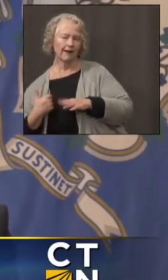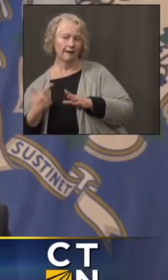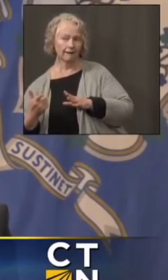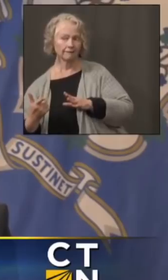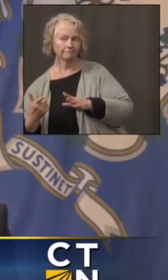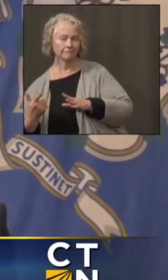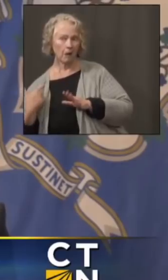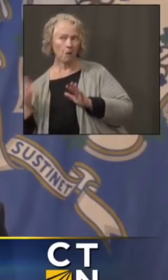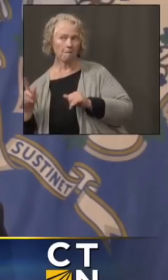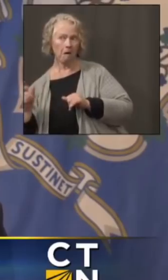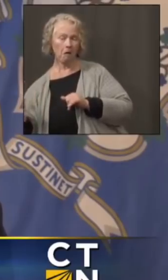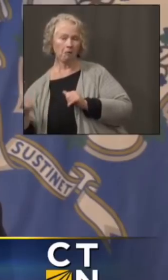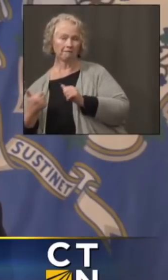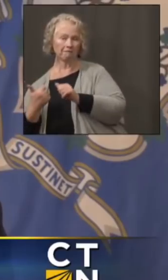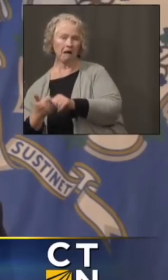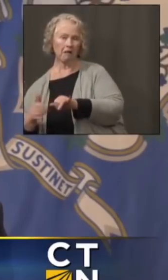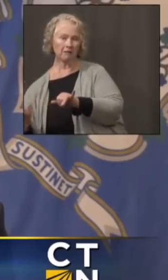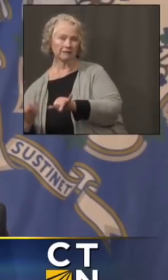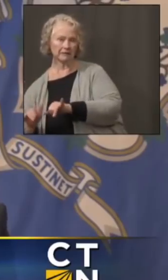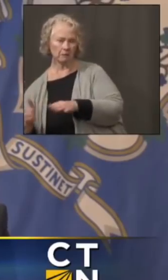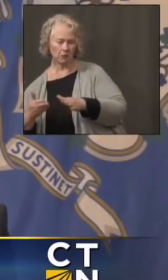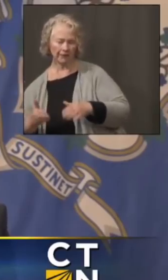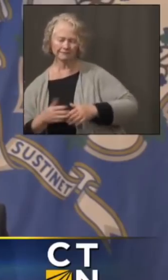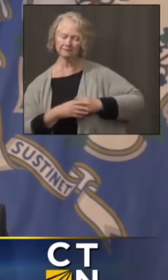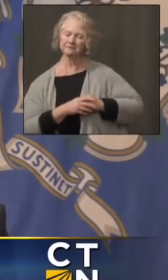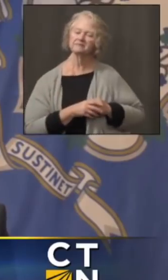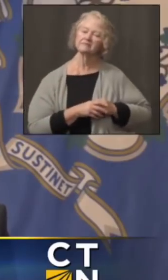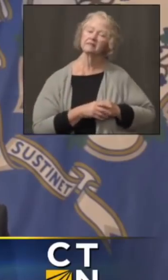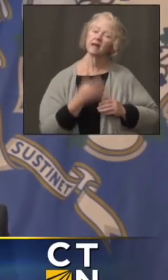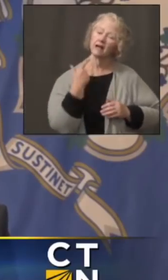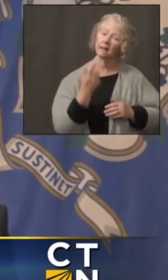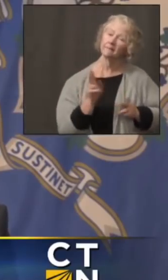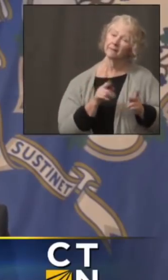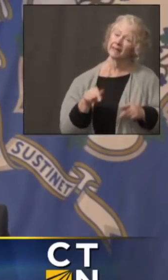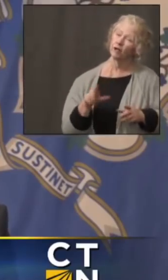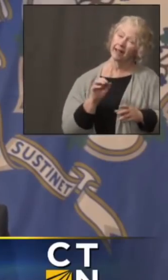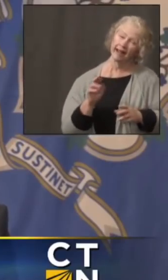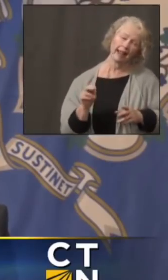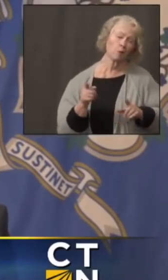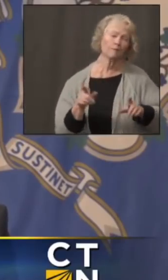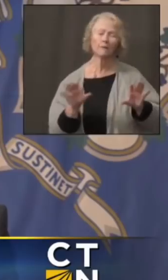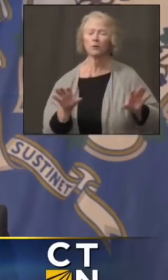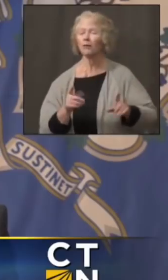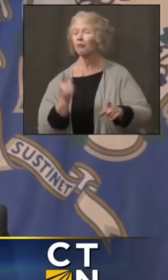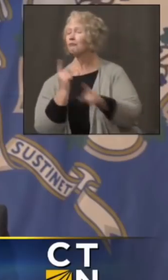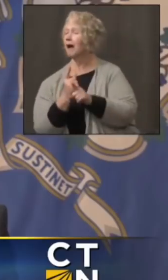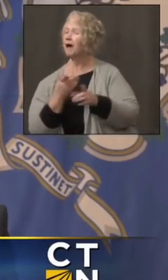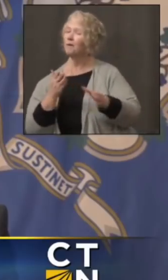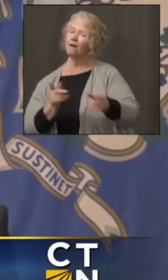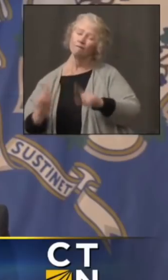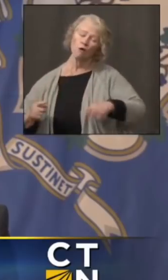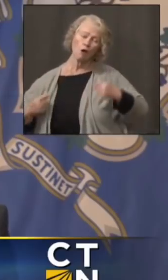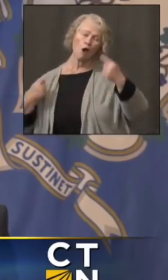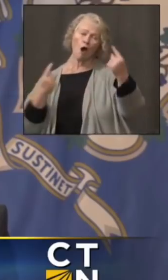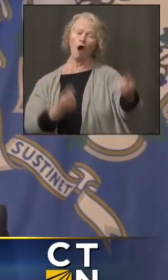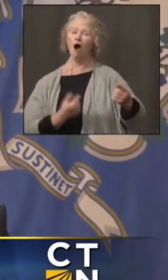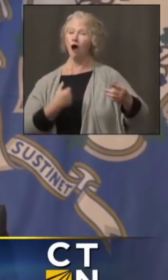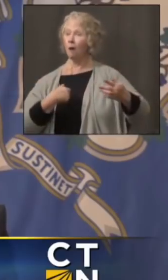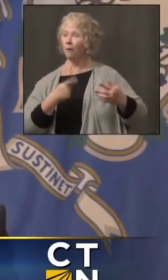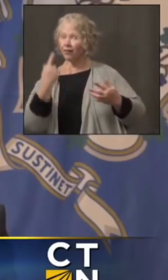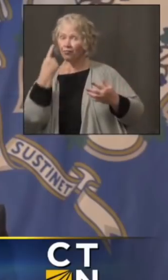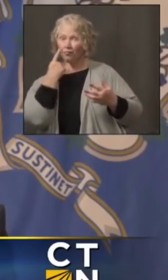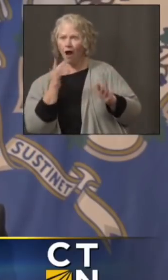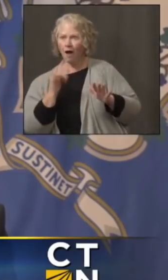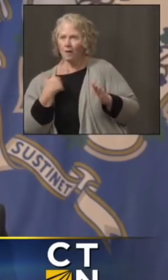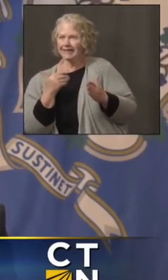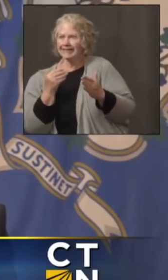people follow your example. I got to say to the people of Connecticut, look, you've been doing the right thing for a long time. We thought we saw a light at the end of